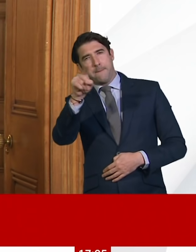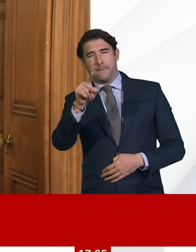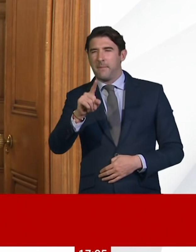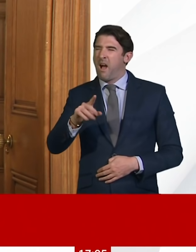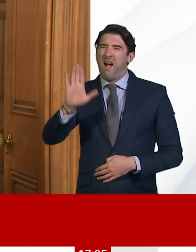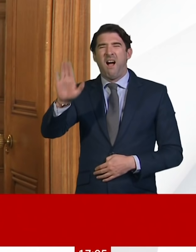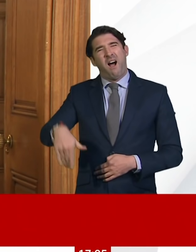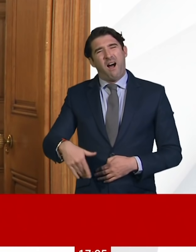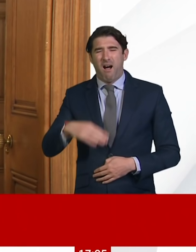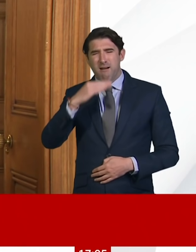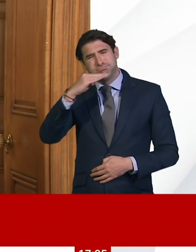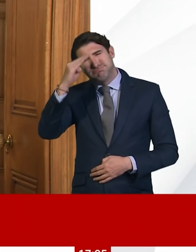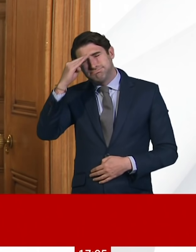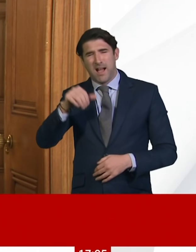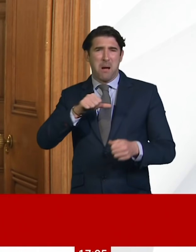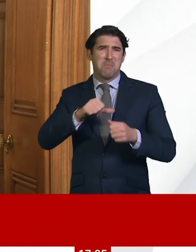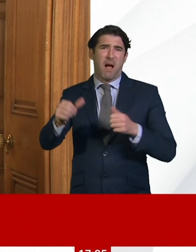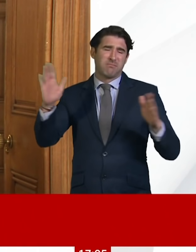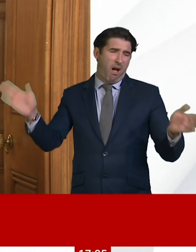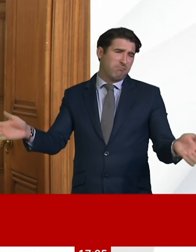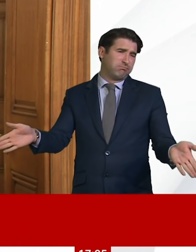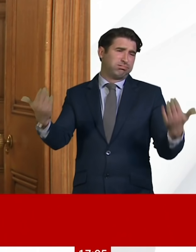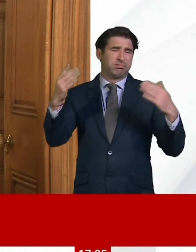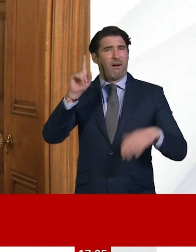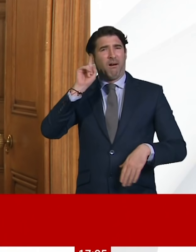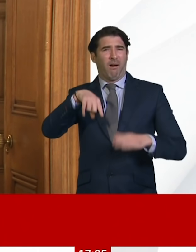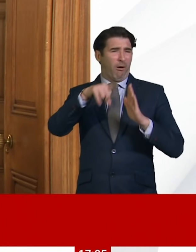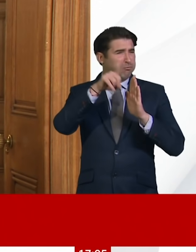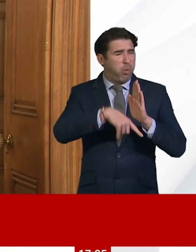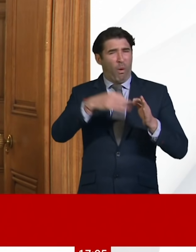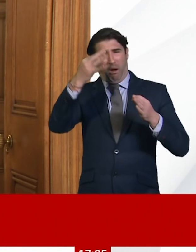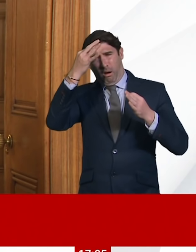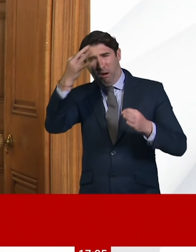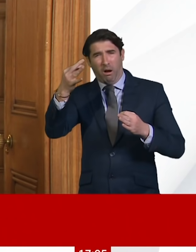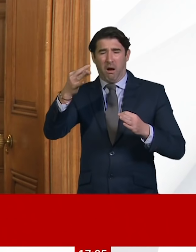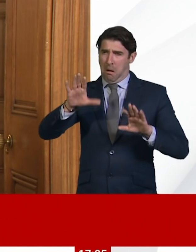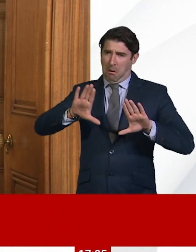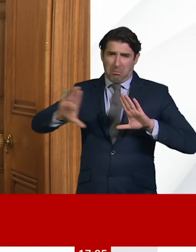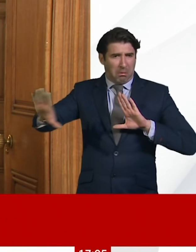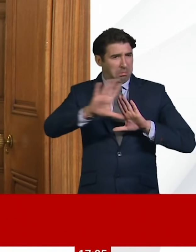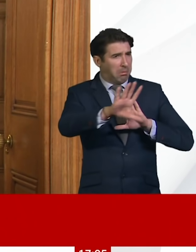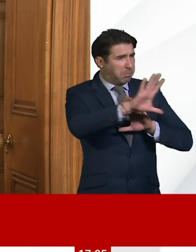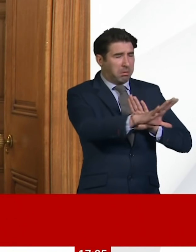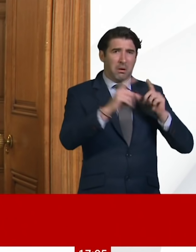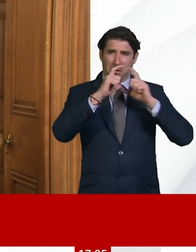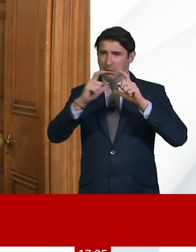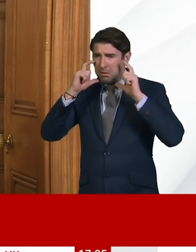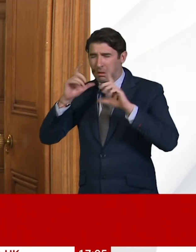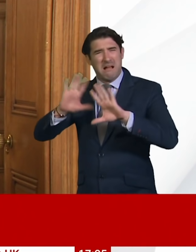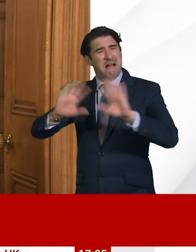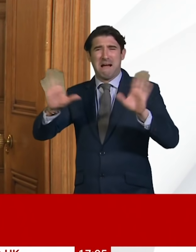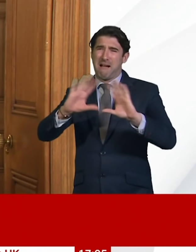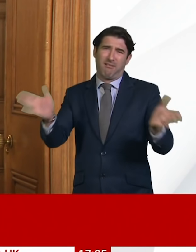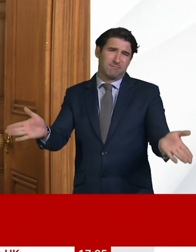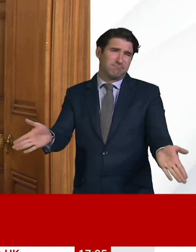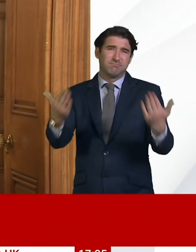despite the huge loss of life that that would potentially entail. I have to say, I profoundly disagree. And I